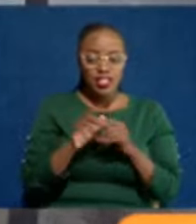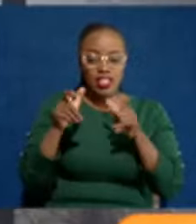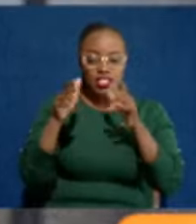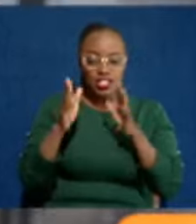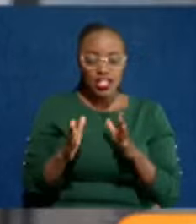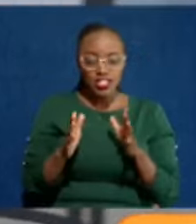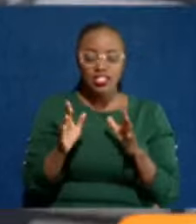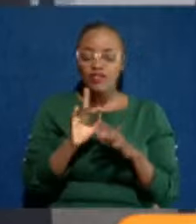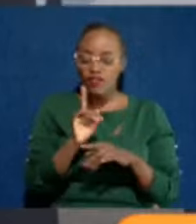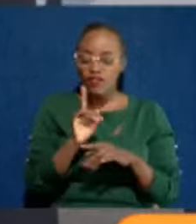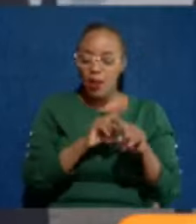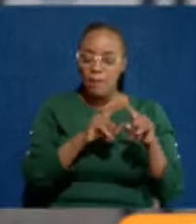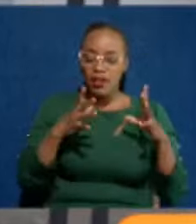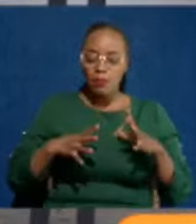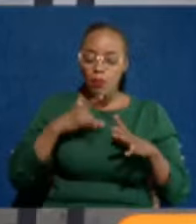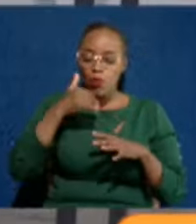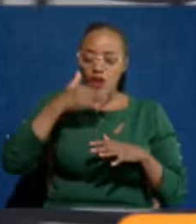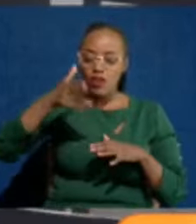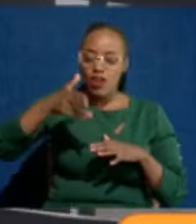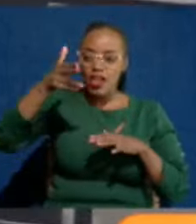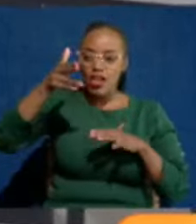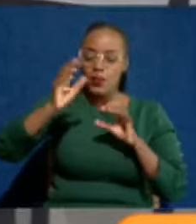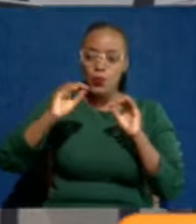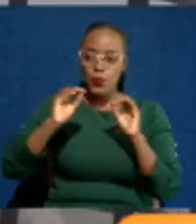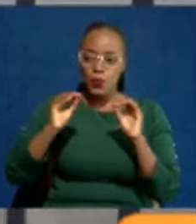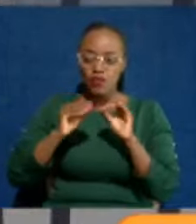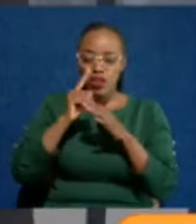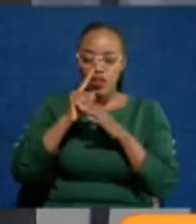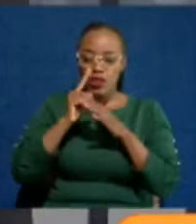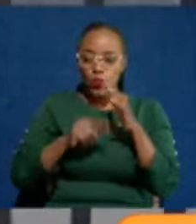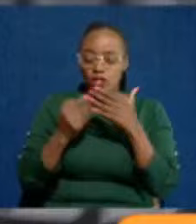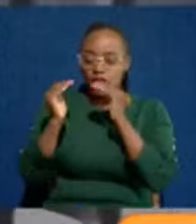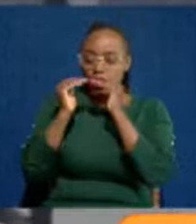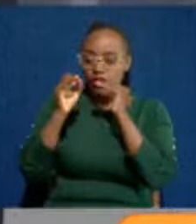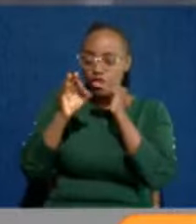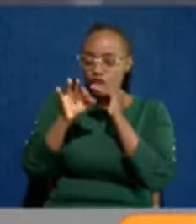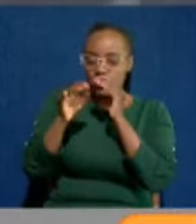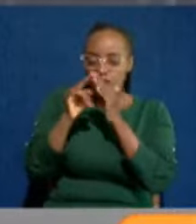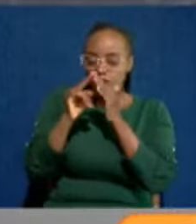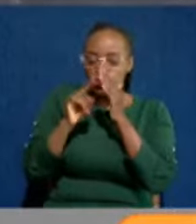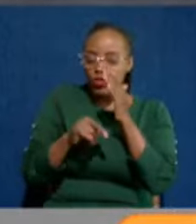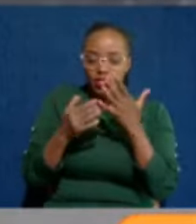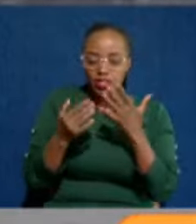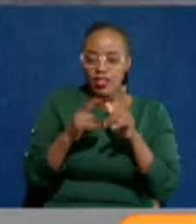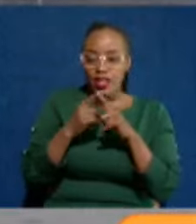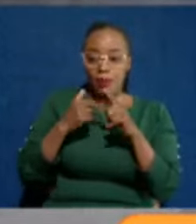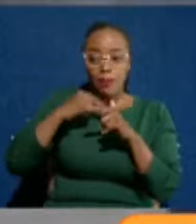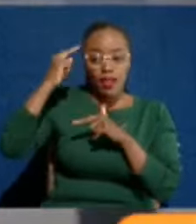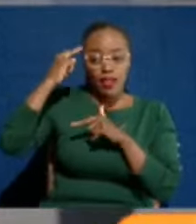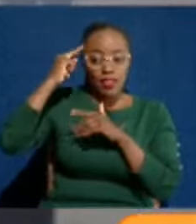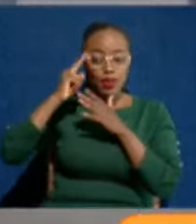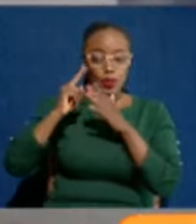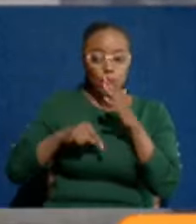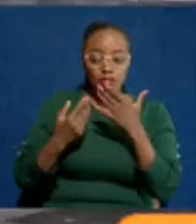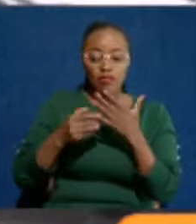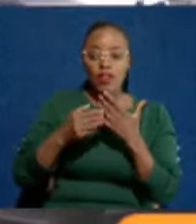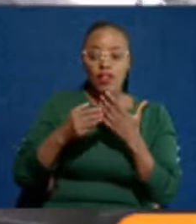but unarmed protesters? I mean, what level of thuggery is that? I think the Maraga